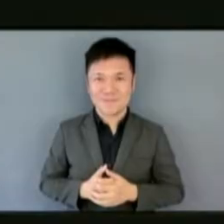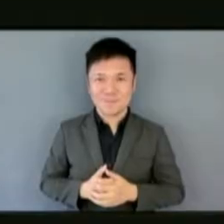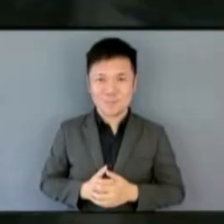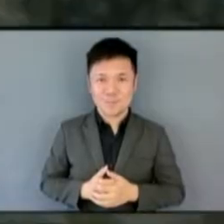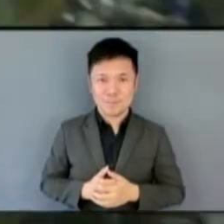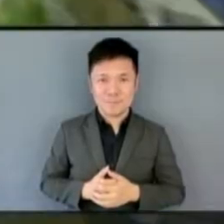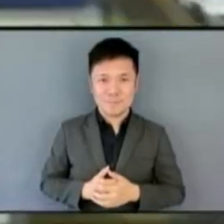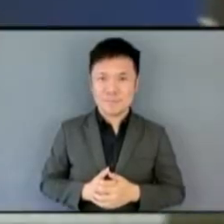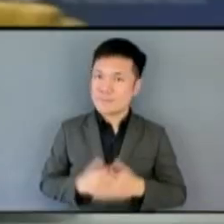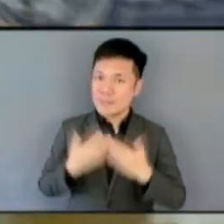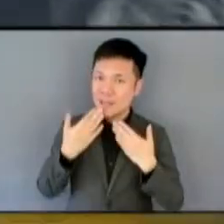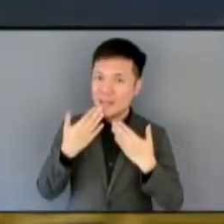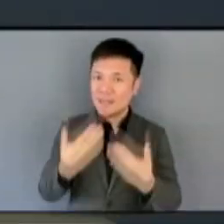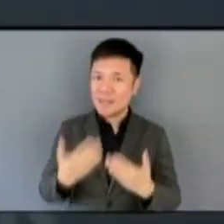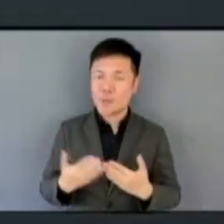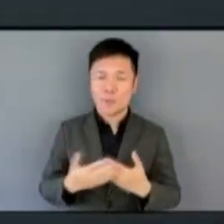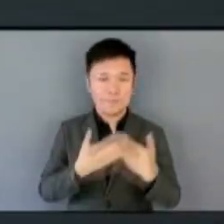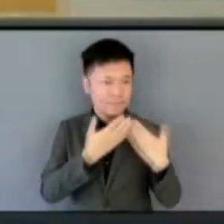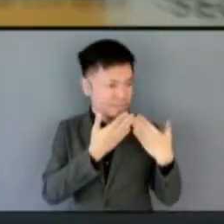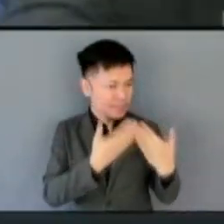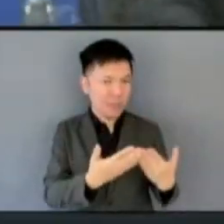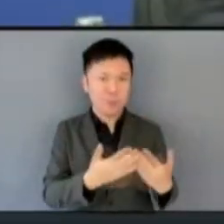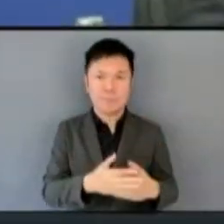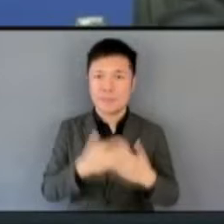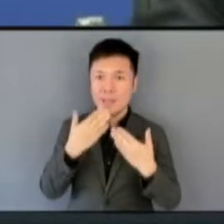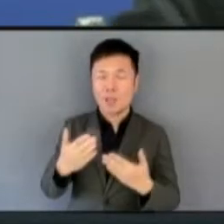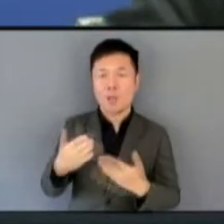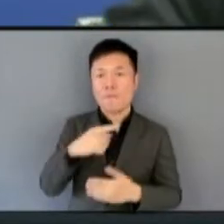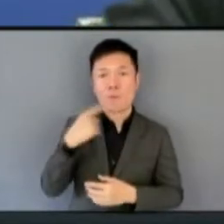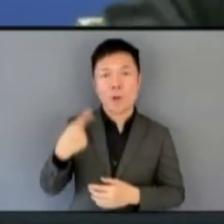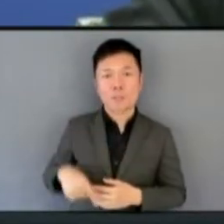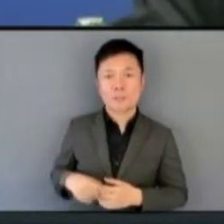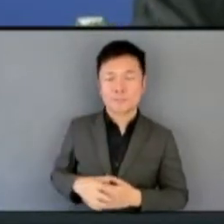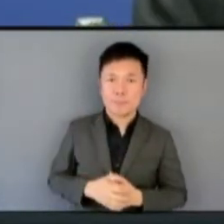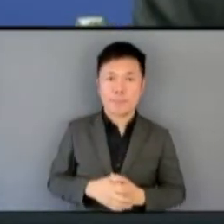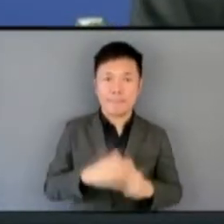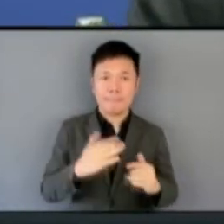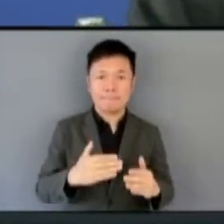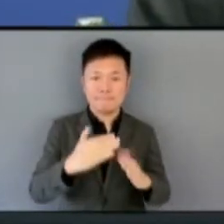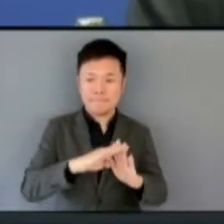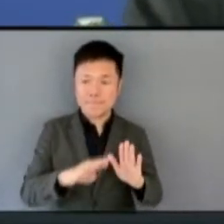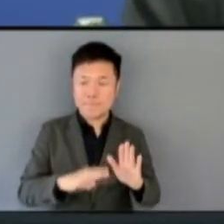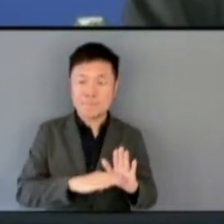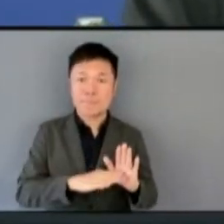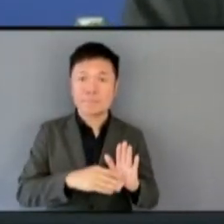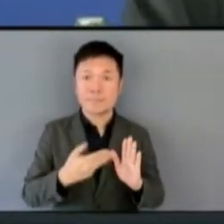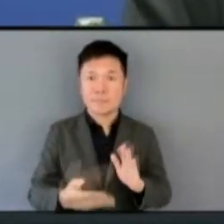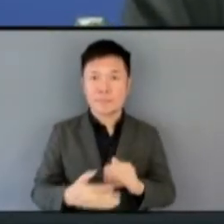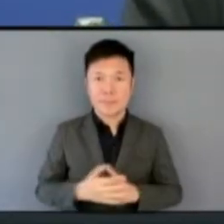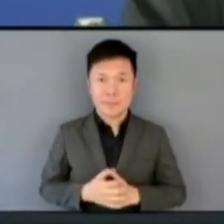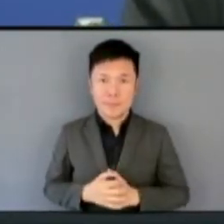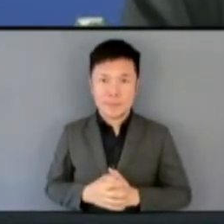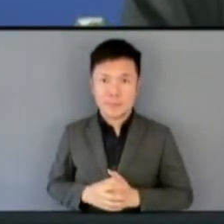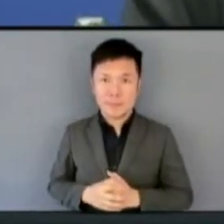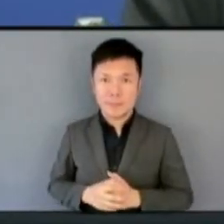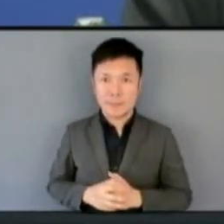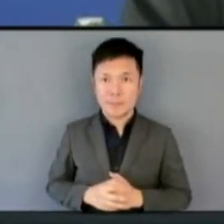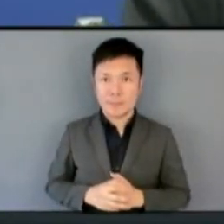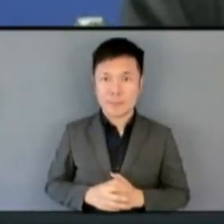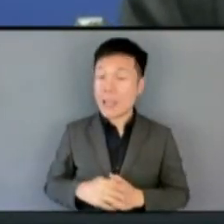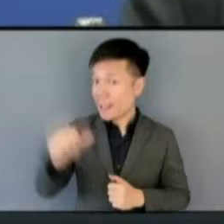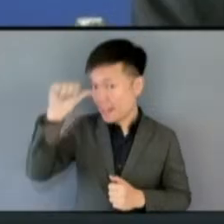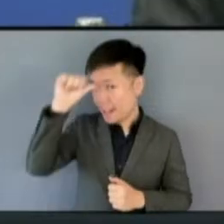Thank you, distinguished delegate of Russian Federation. The next speaker is the distinguished delegate of